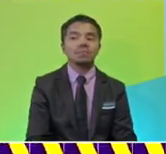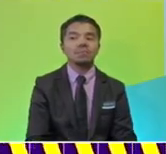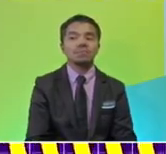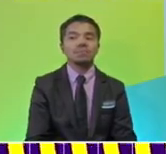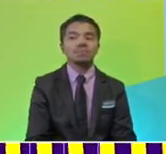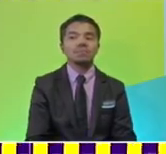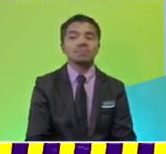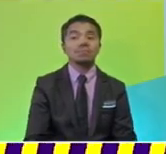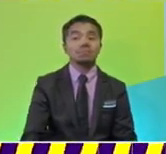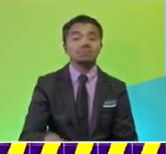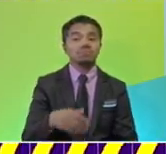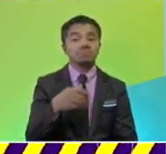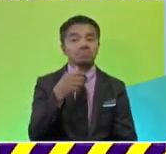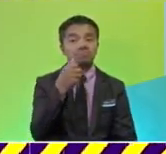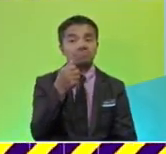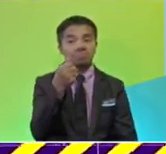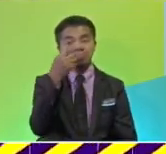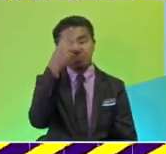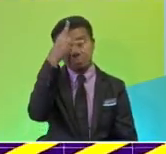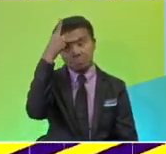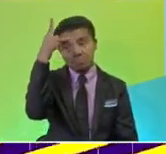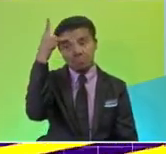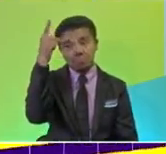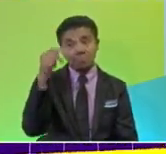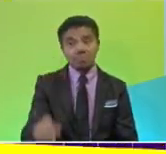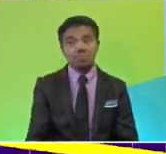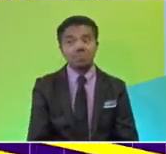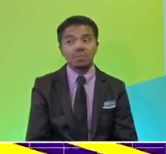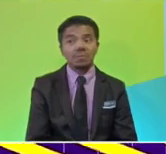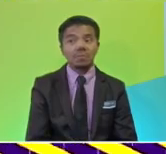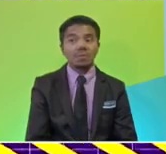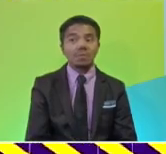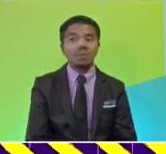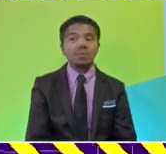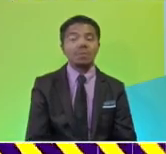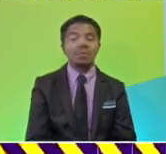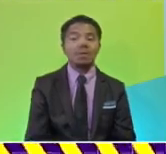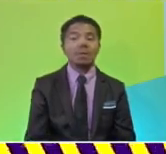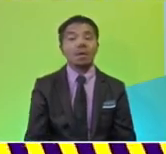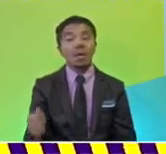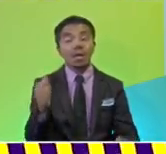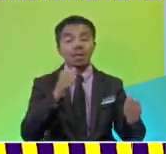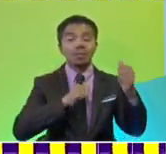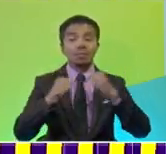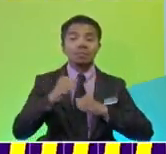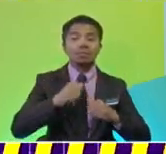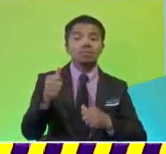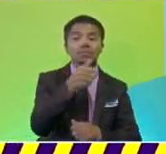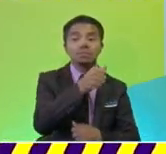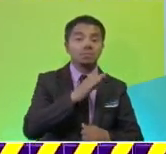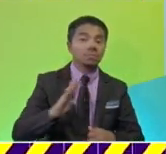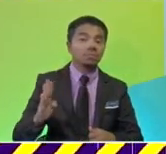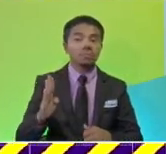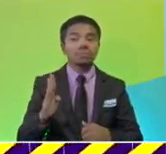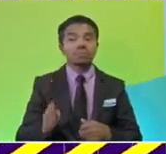Ramu is a good swimmer. And Kuogelia means an activity where the person needs to ensure he or she arrives at the finishing point across